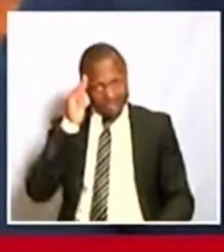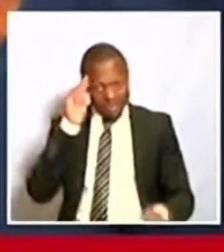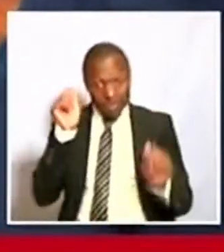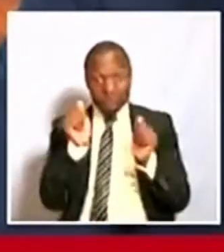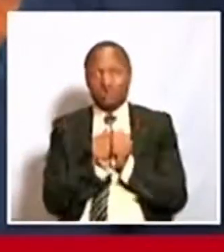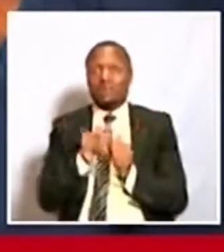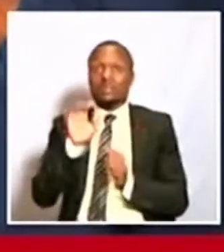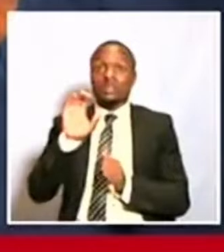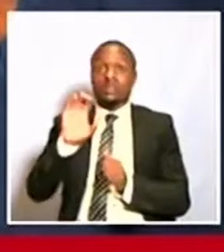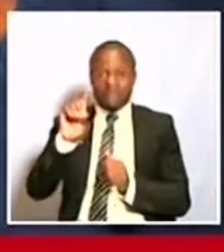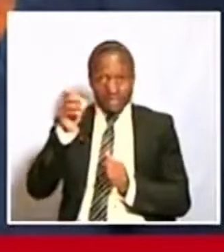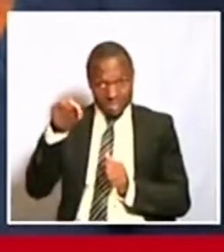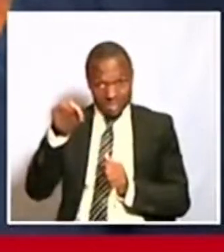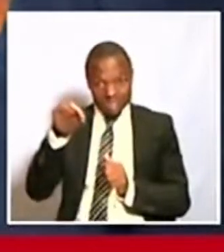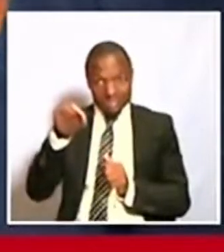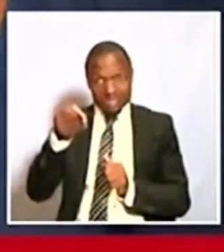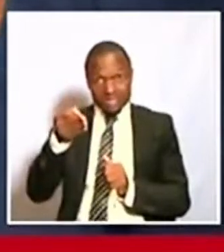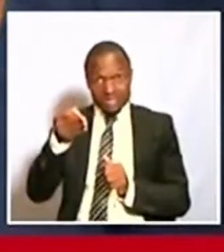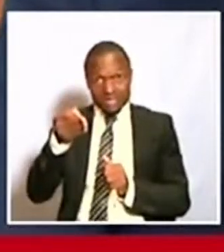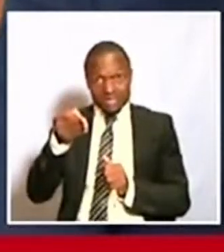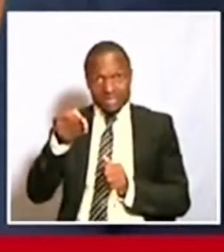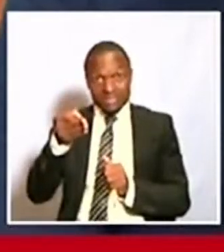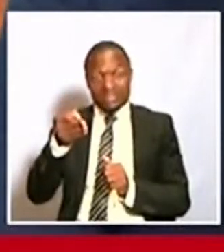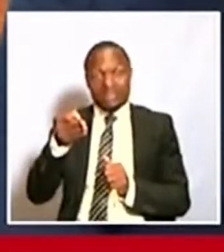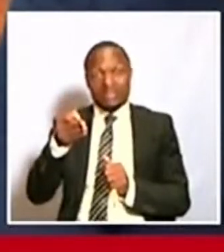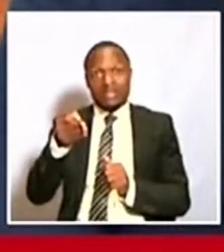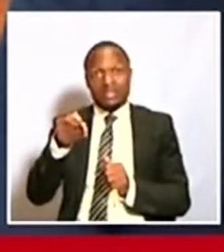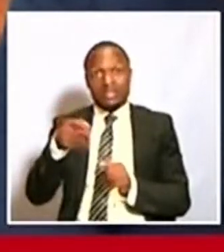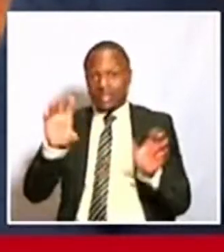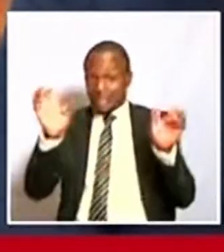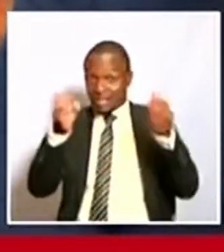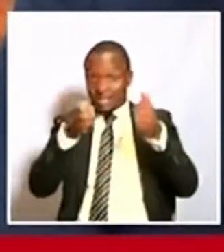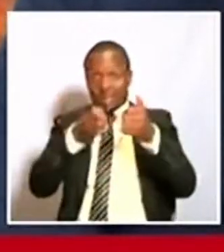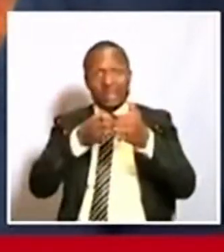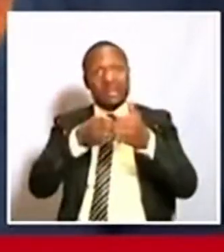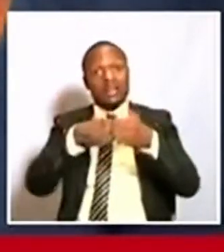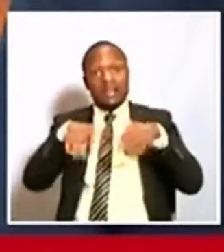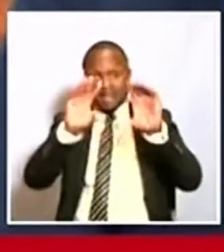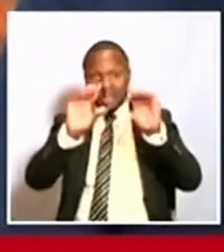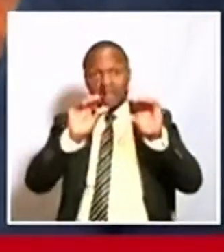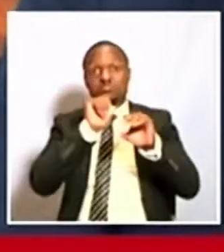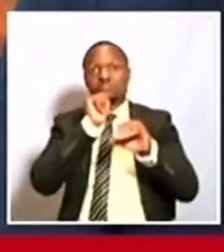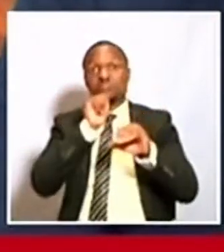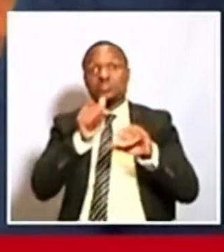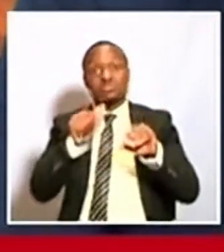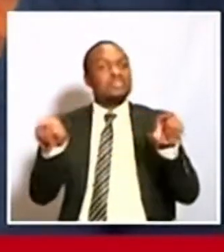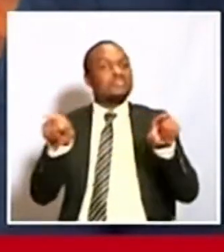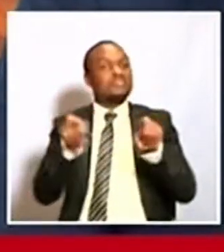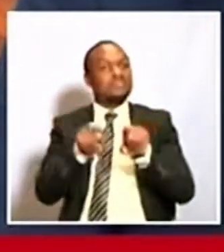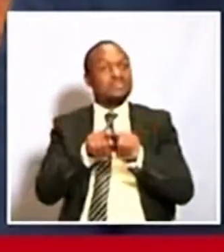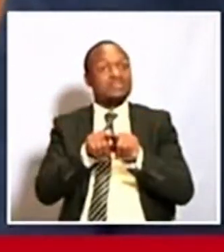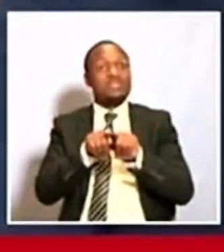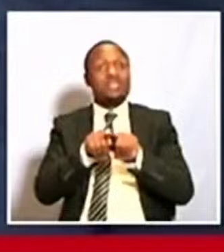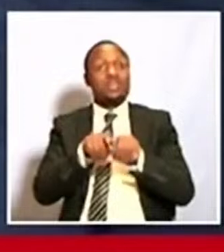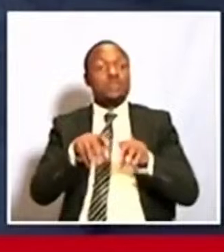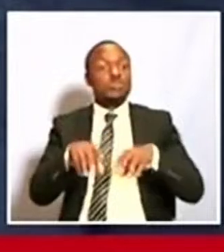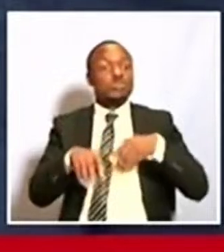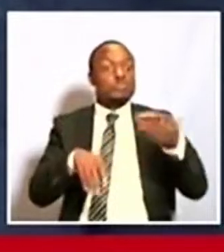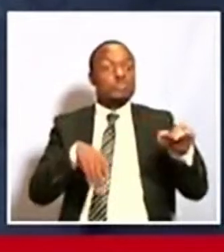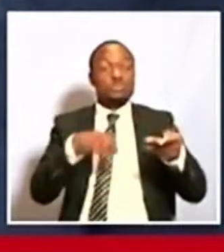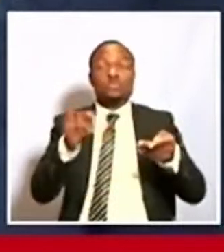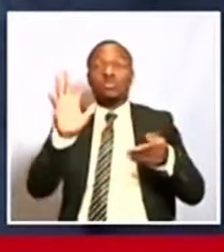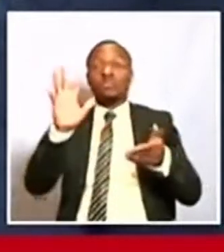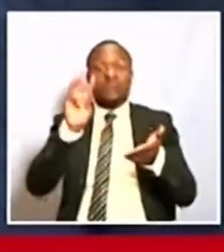CDF, the accounts are never the same almost every month. You find that you spend maybe